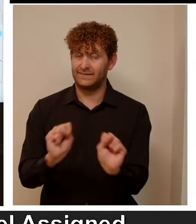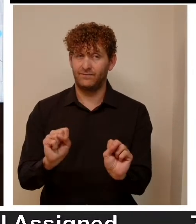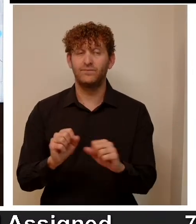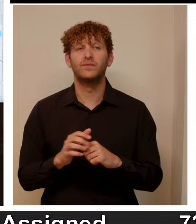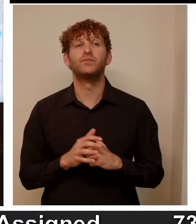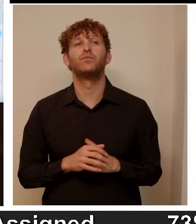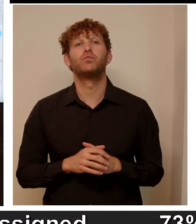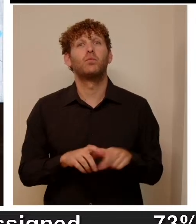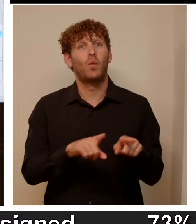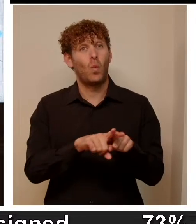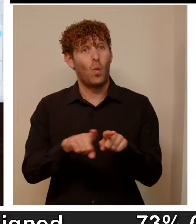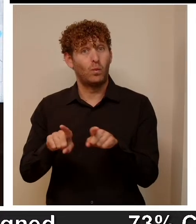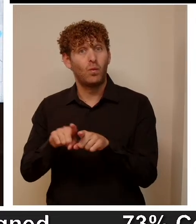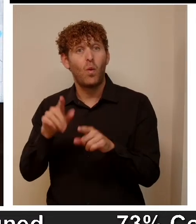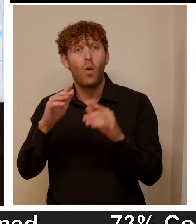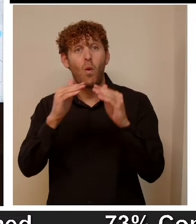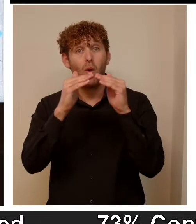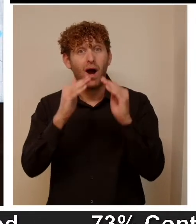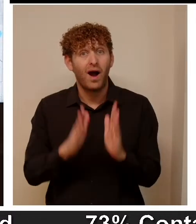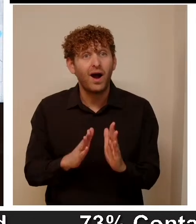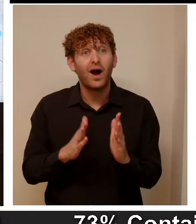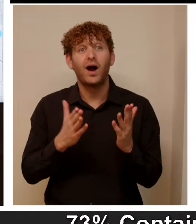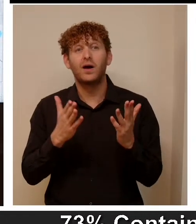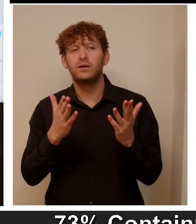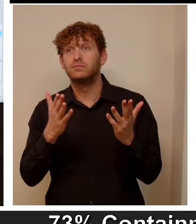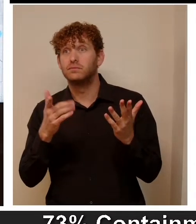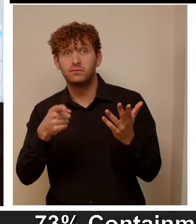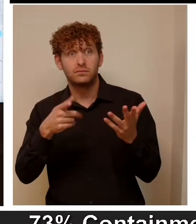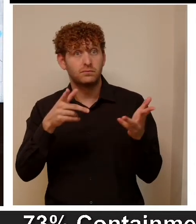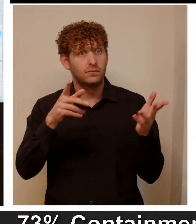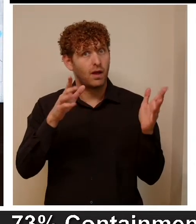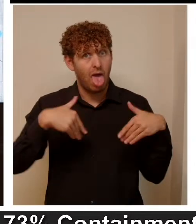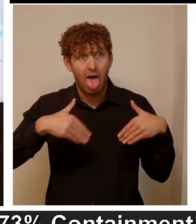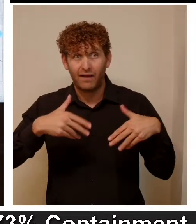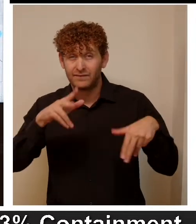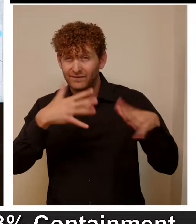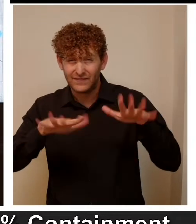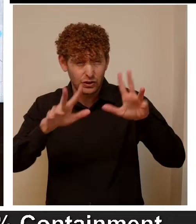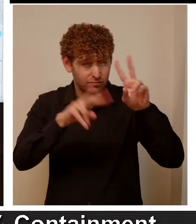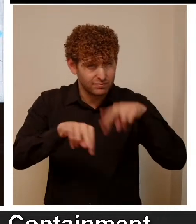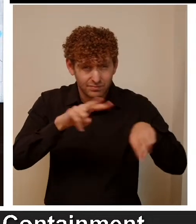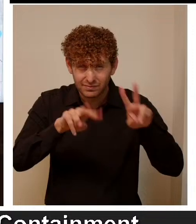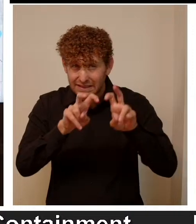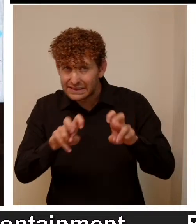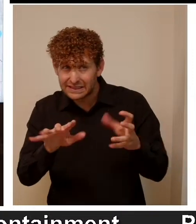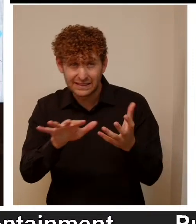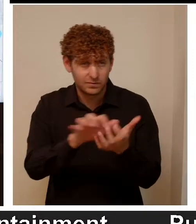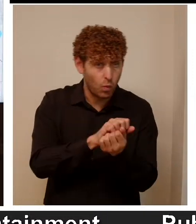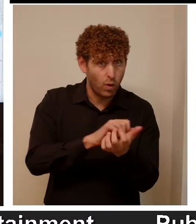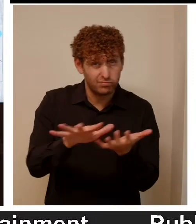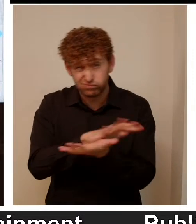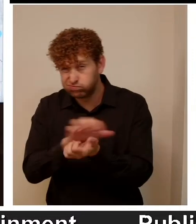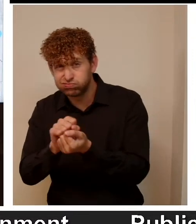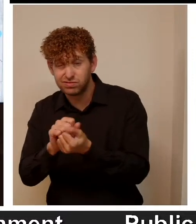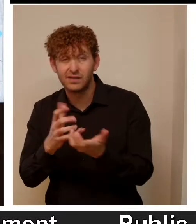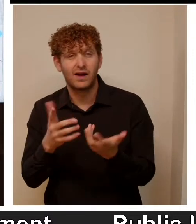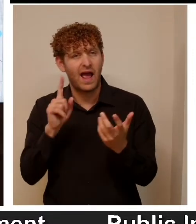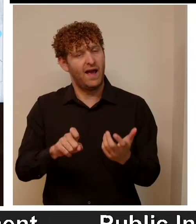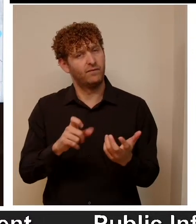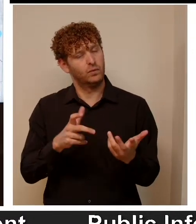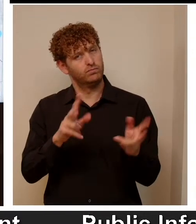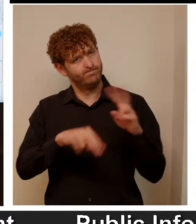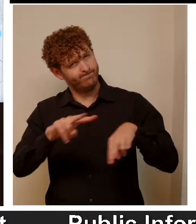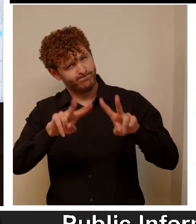other structures must be evaluated for fire damage, structural weaknesses, and potential for collapse. All of these